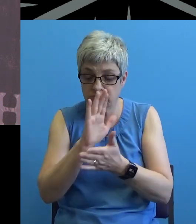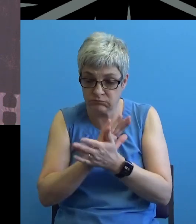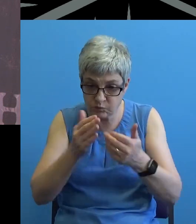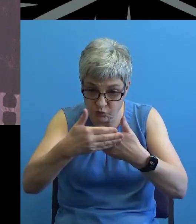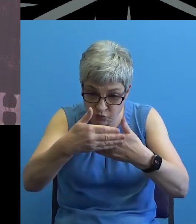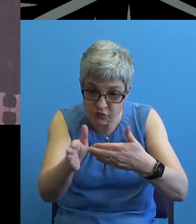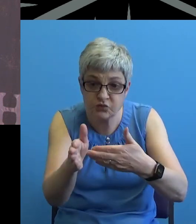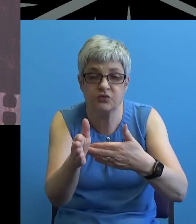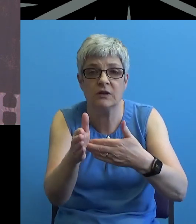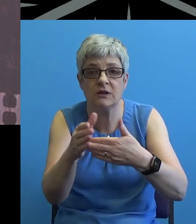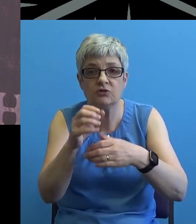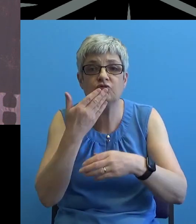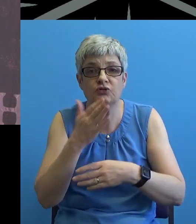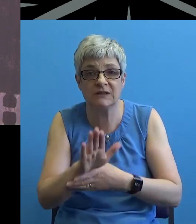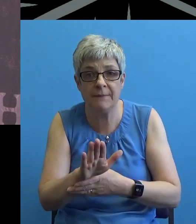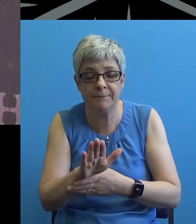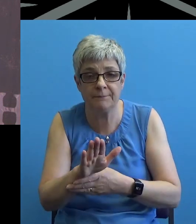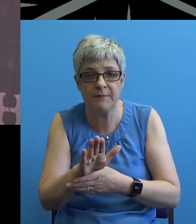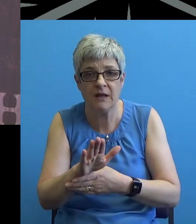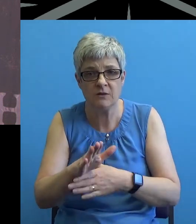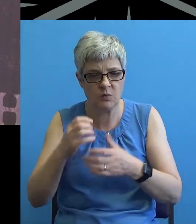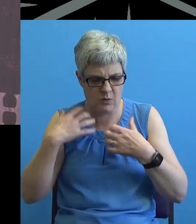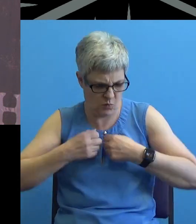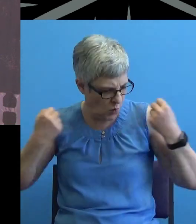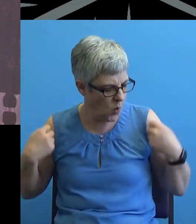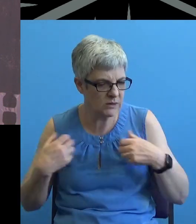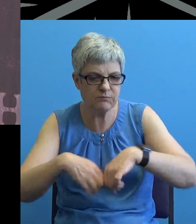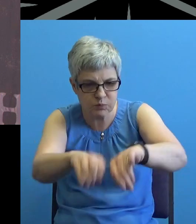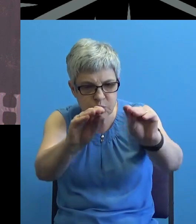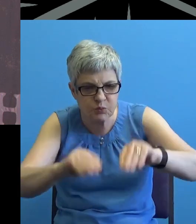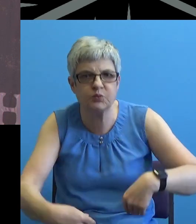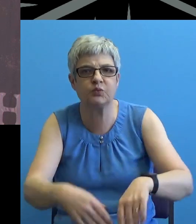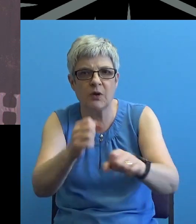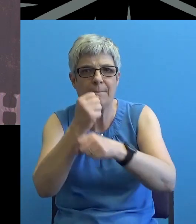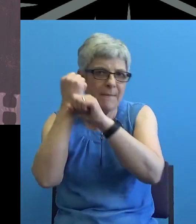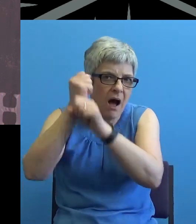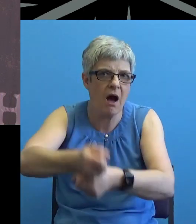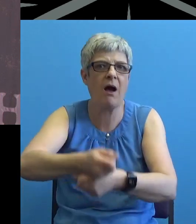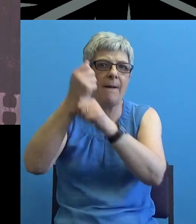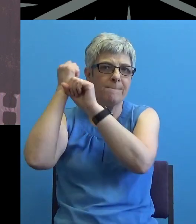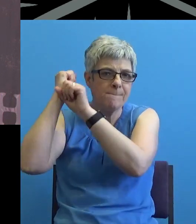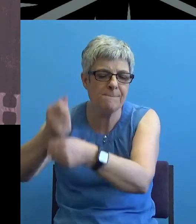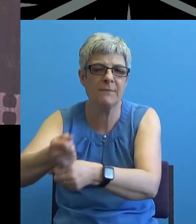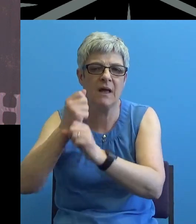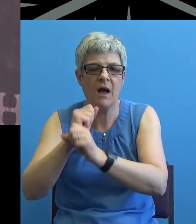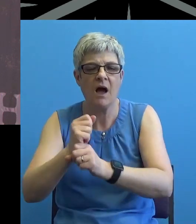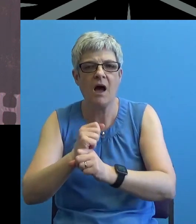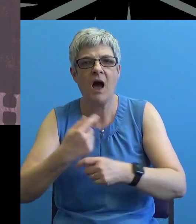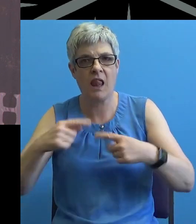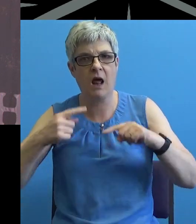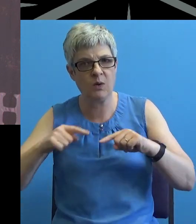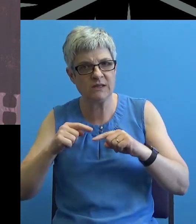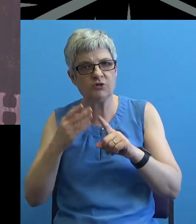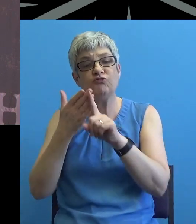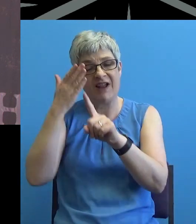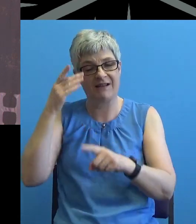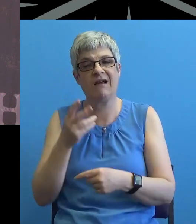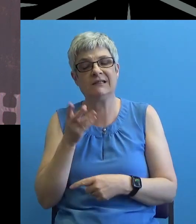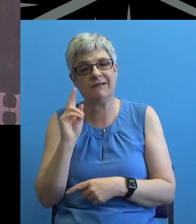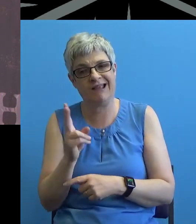Jerusalem, as we lay down our coats and wave our palm leaves, give us the heart to recognize you once again.